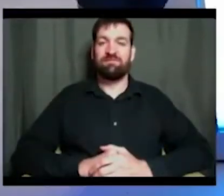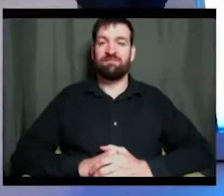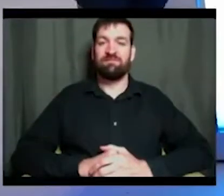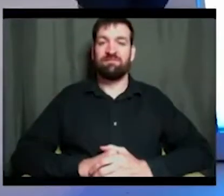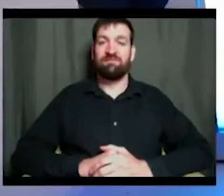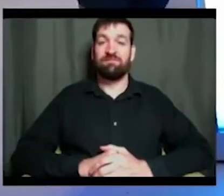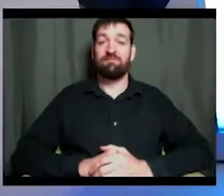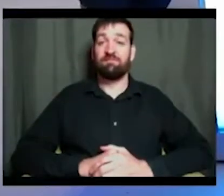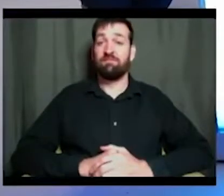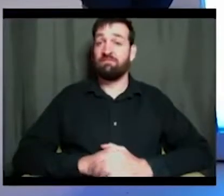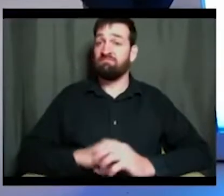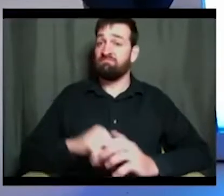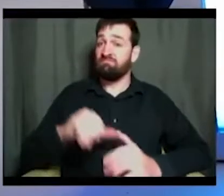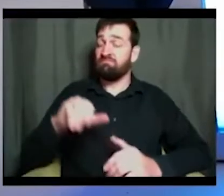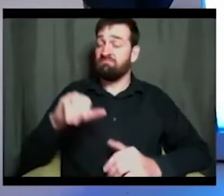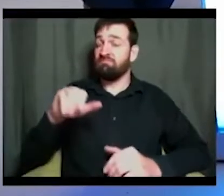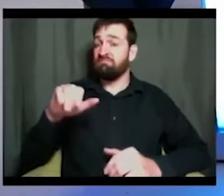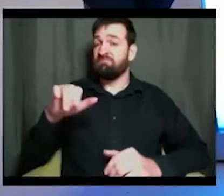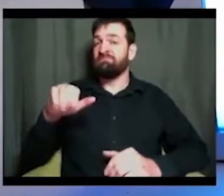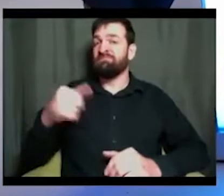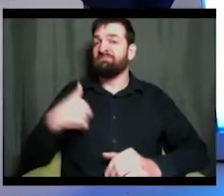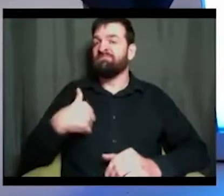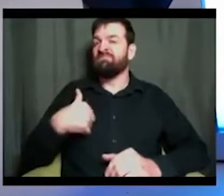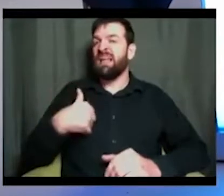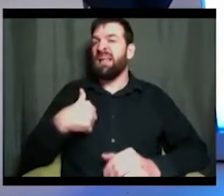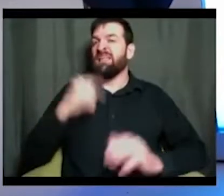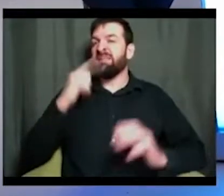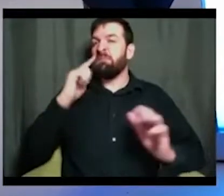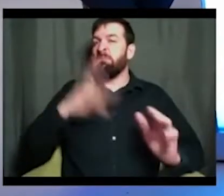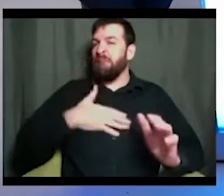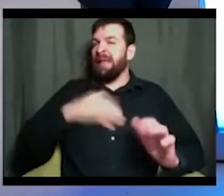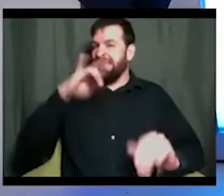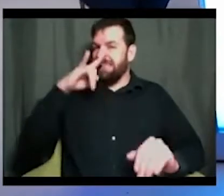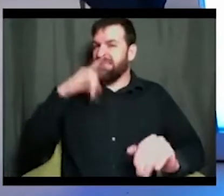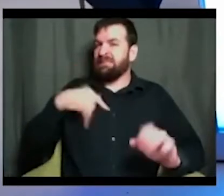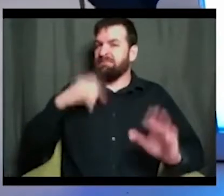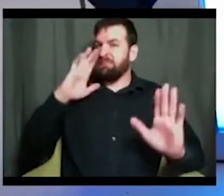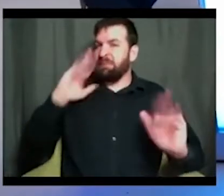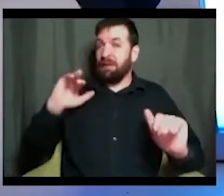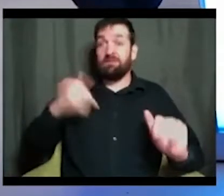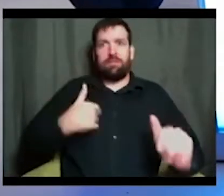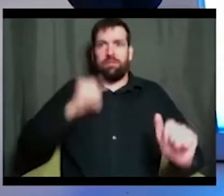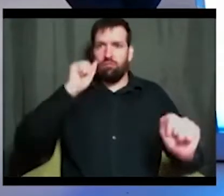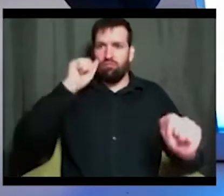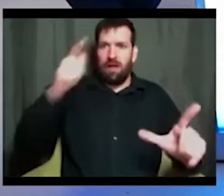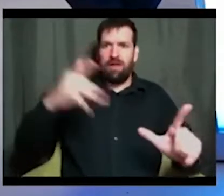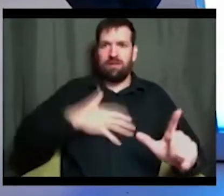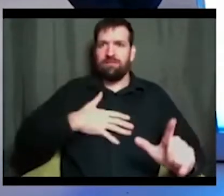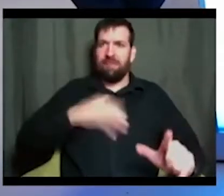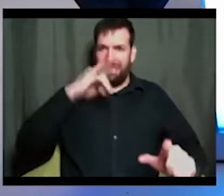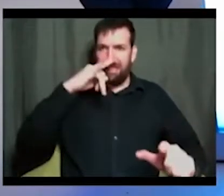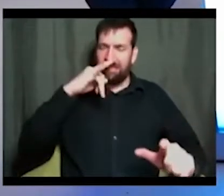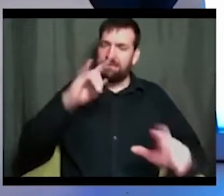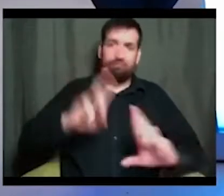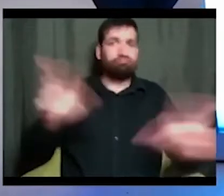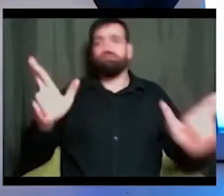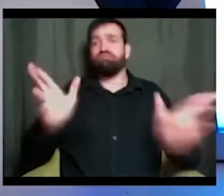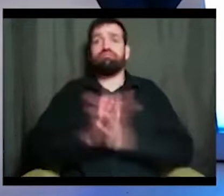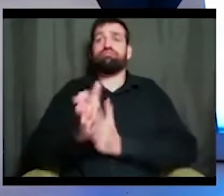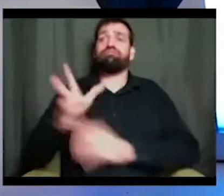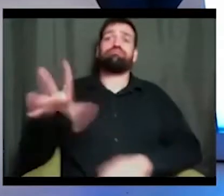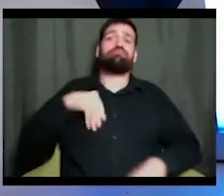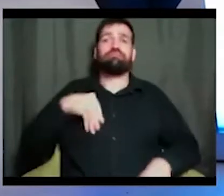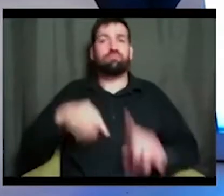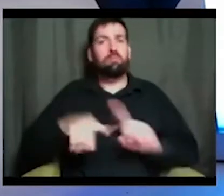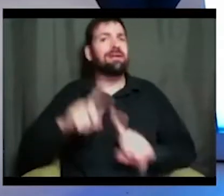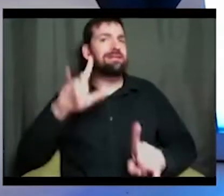That's how I would expect my kids to act. I was surprised when my kids were okay to get theirs. But it sounds like a good idea.